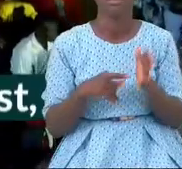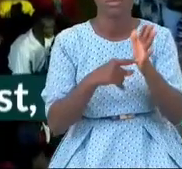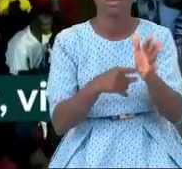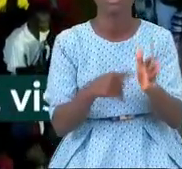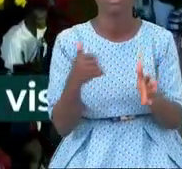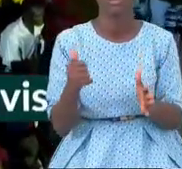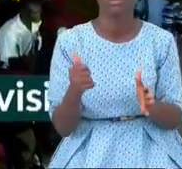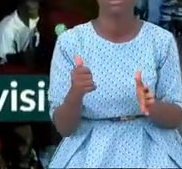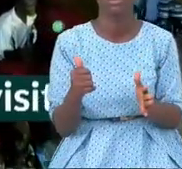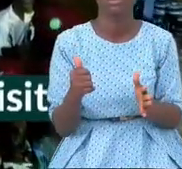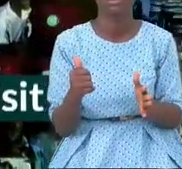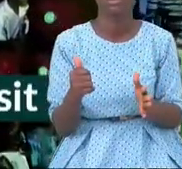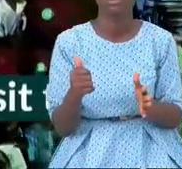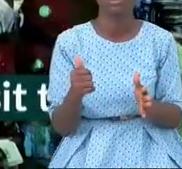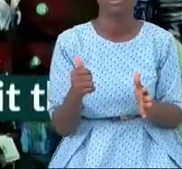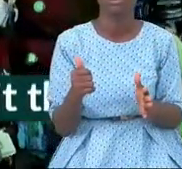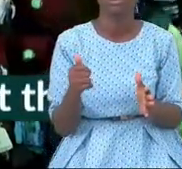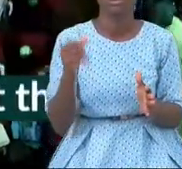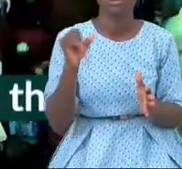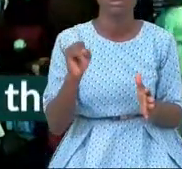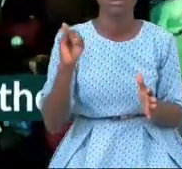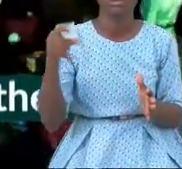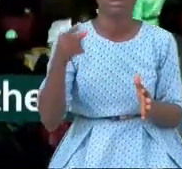Far back between wing two and wing three,